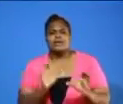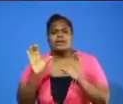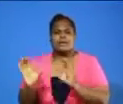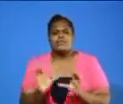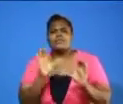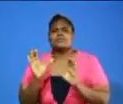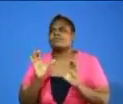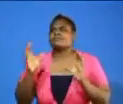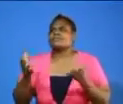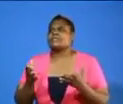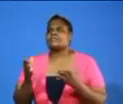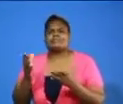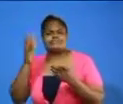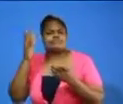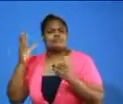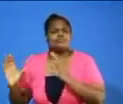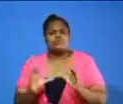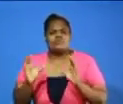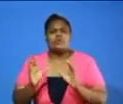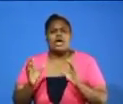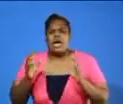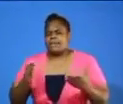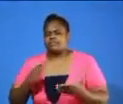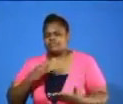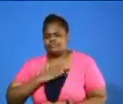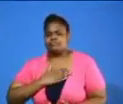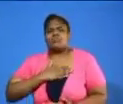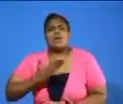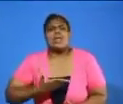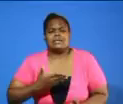life for